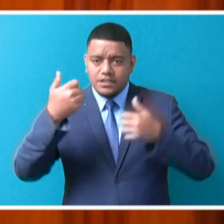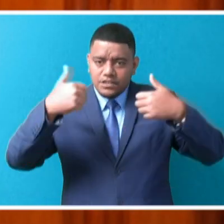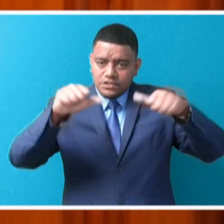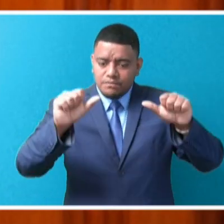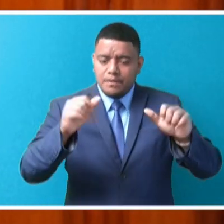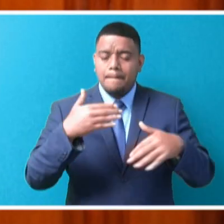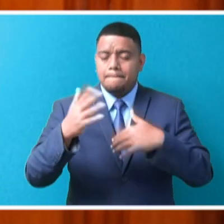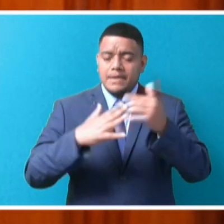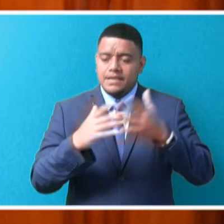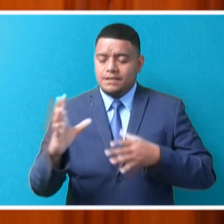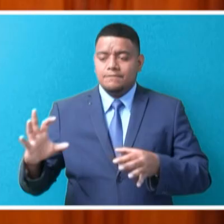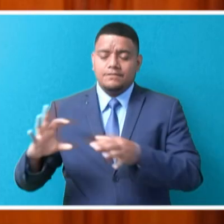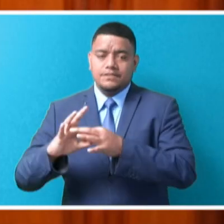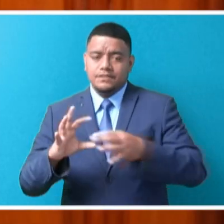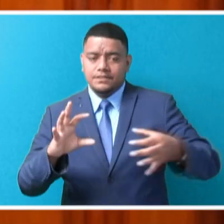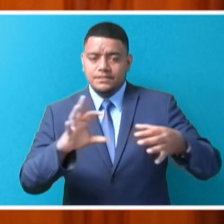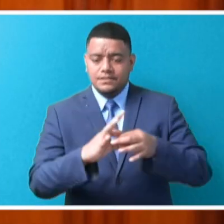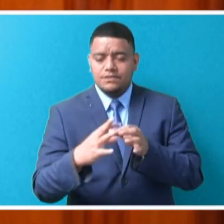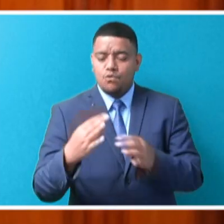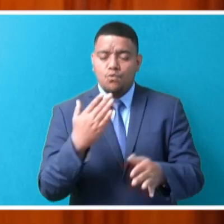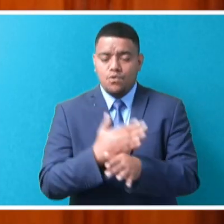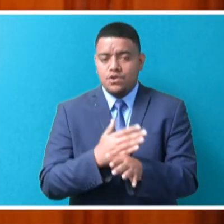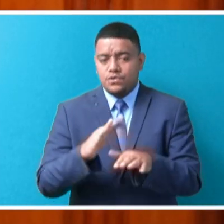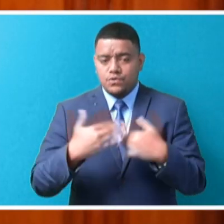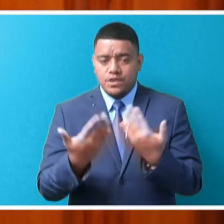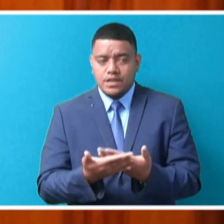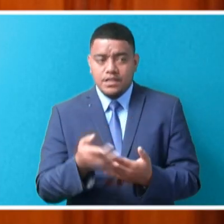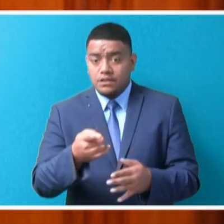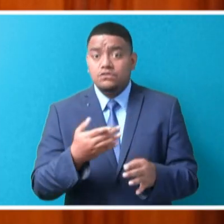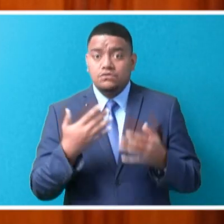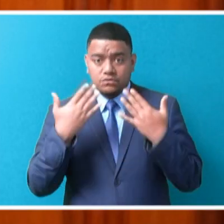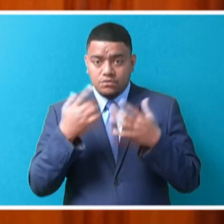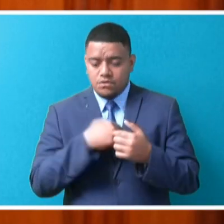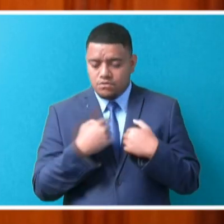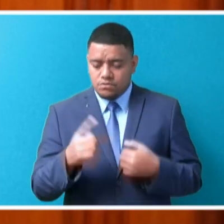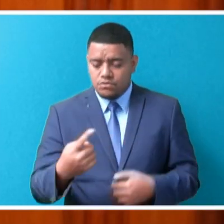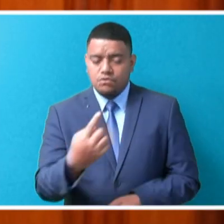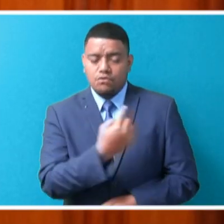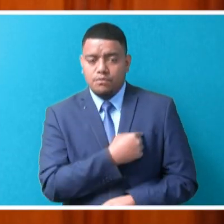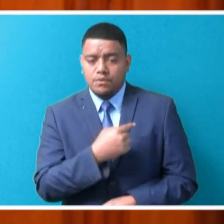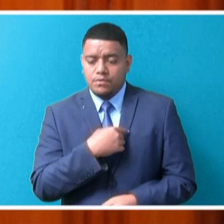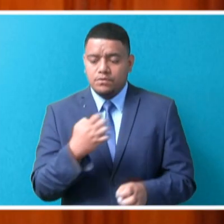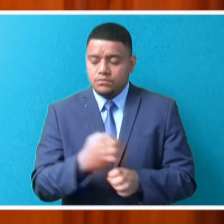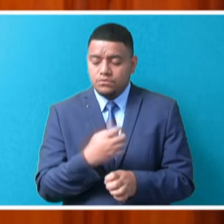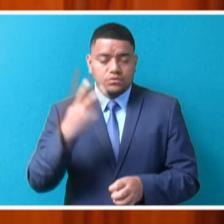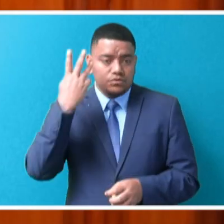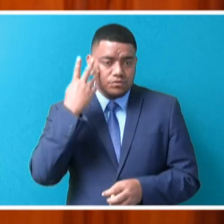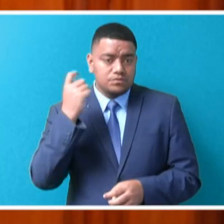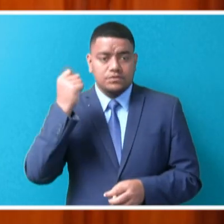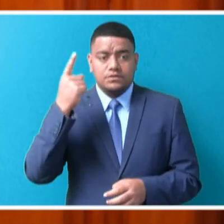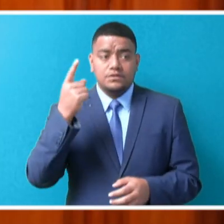networks, and connect with potential investors. This initiative reflects our continued commitment to empowering women and recognizing their